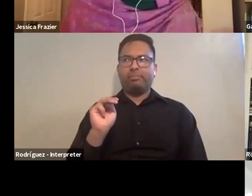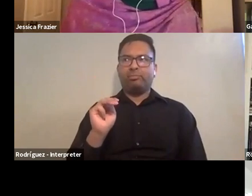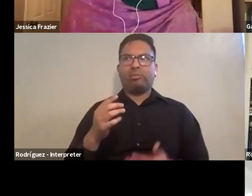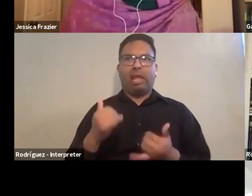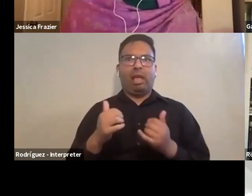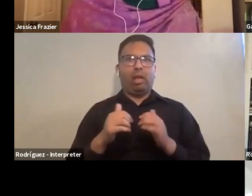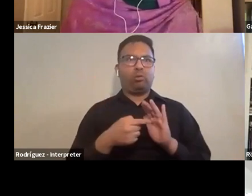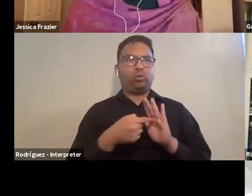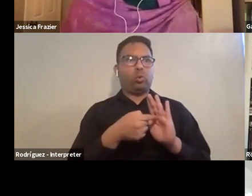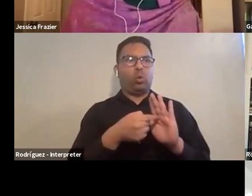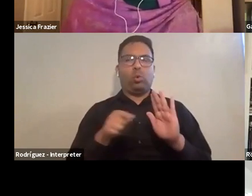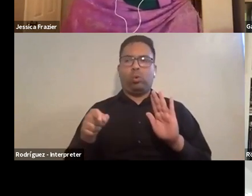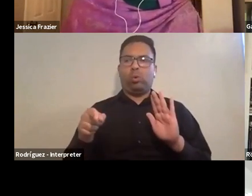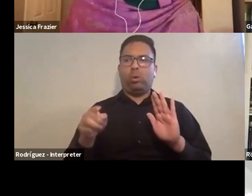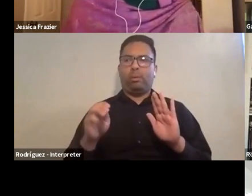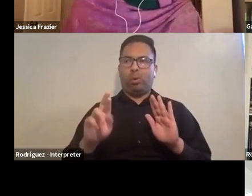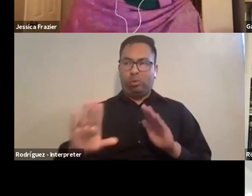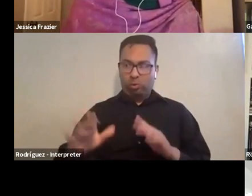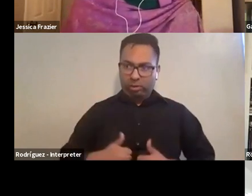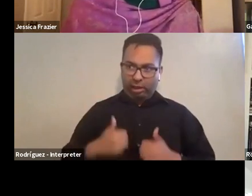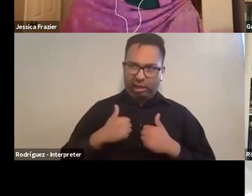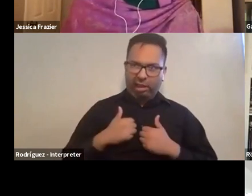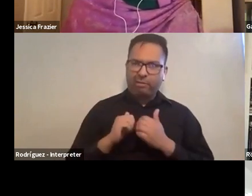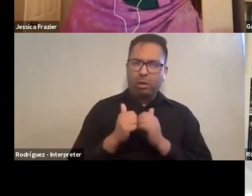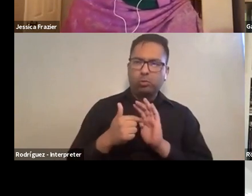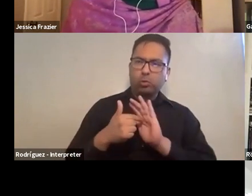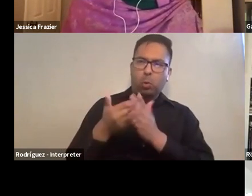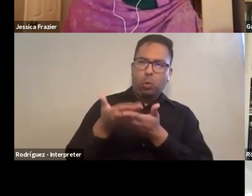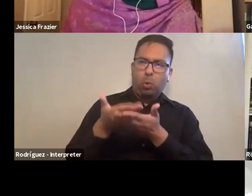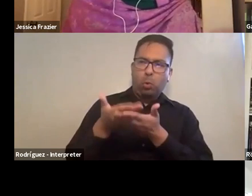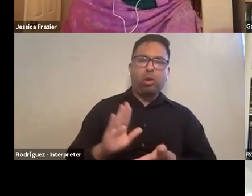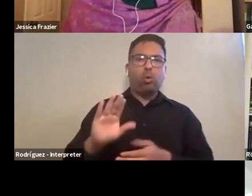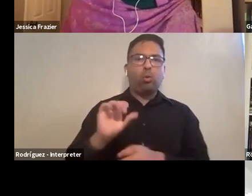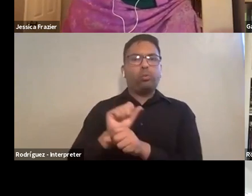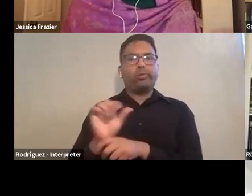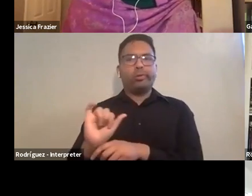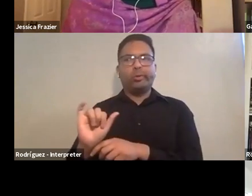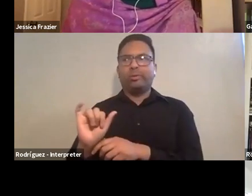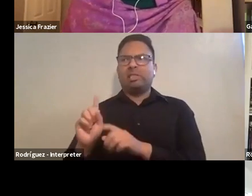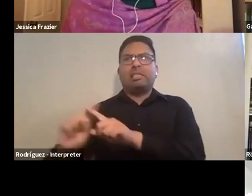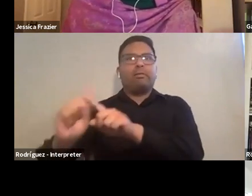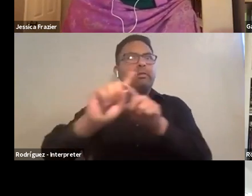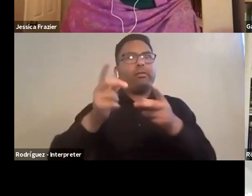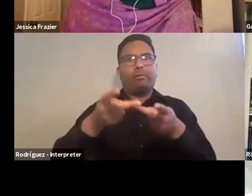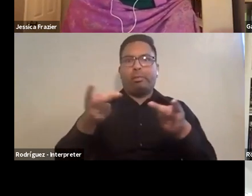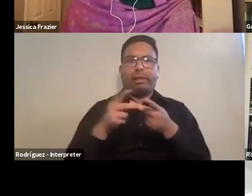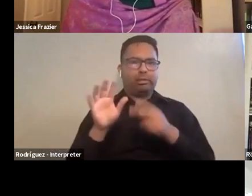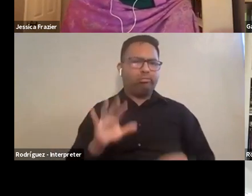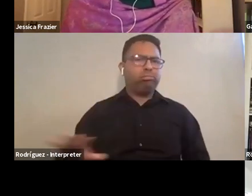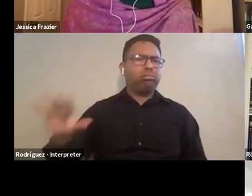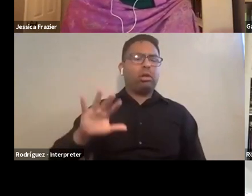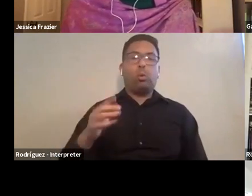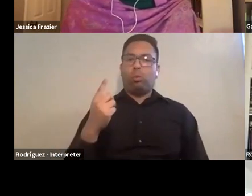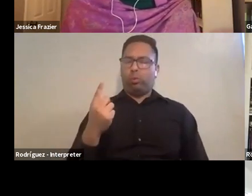both in Margaret's life and in this work she did in so many different places. One such